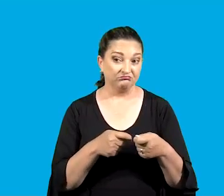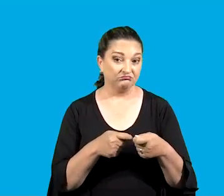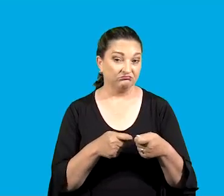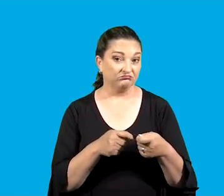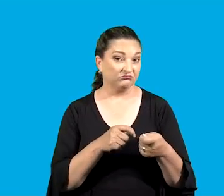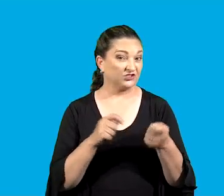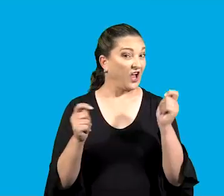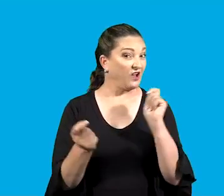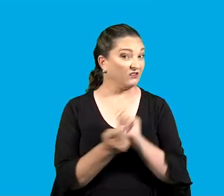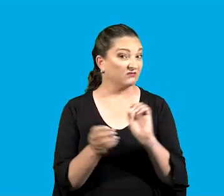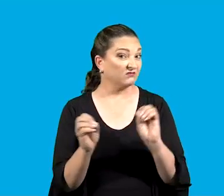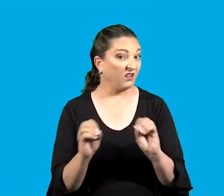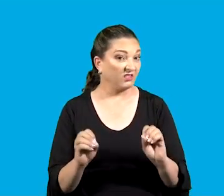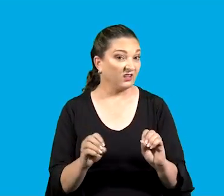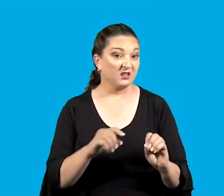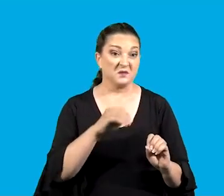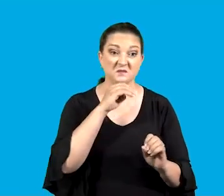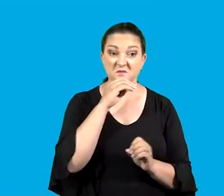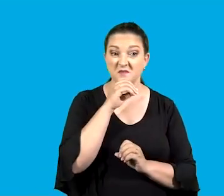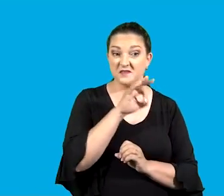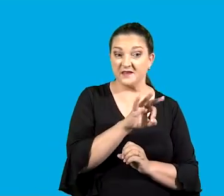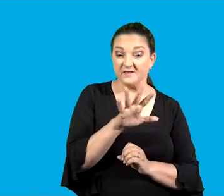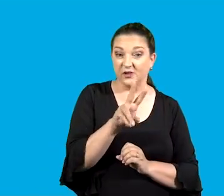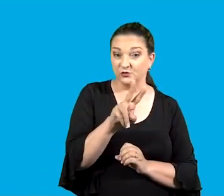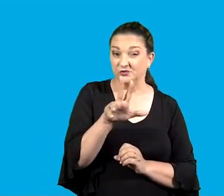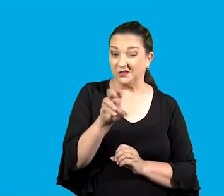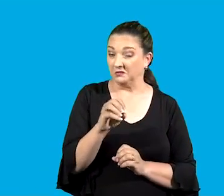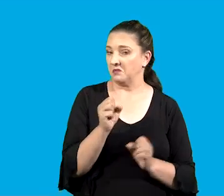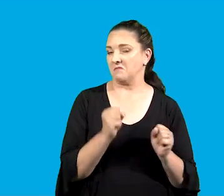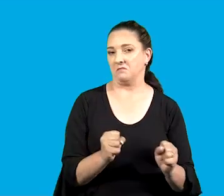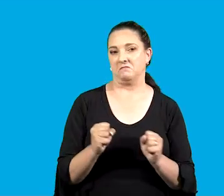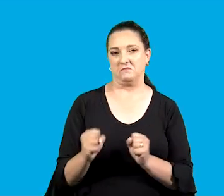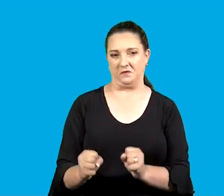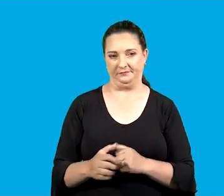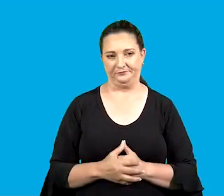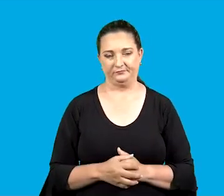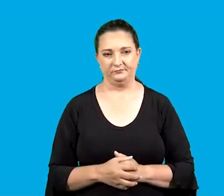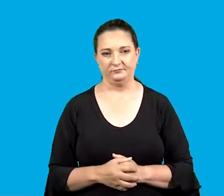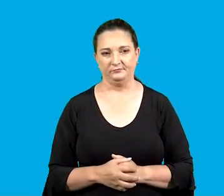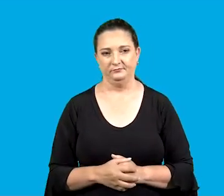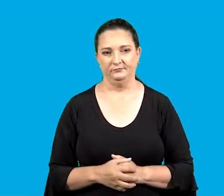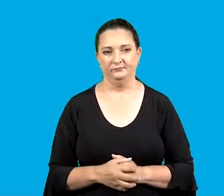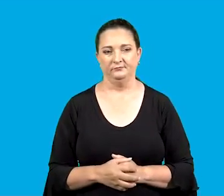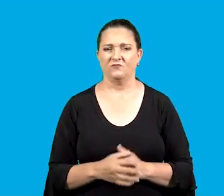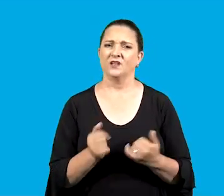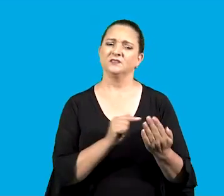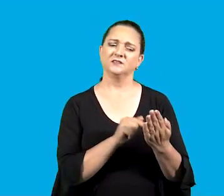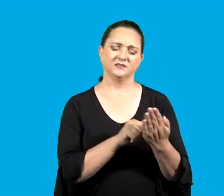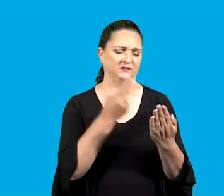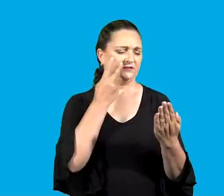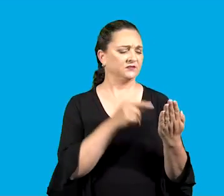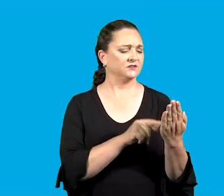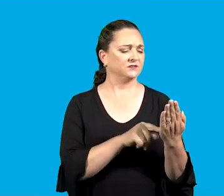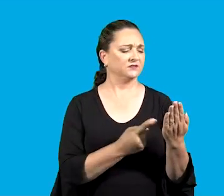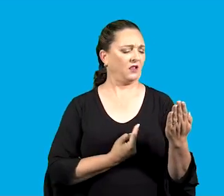35,280. That is between the budgeted and the actual. Now, when we come to look at our sales, you can